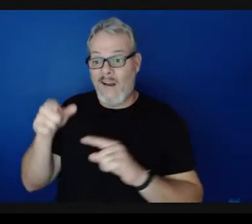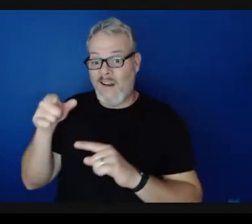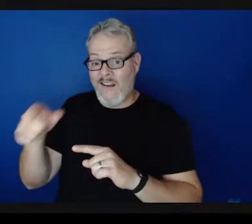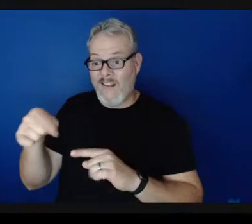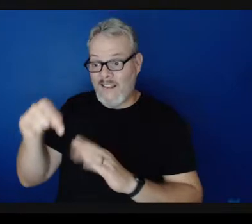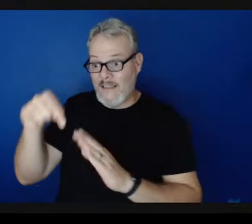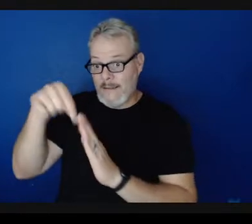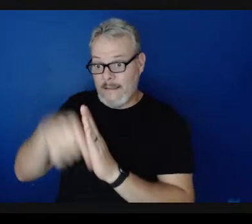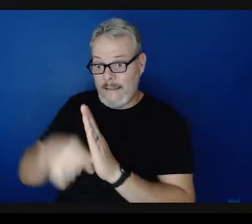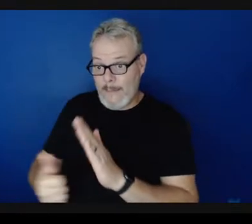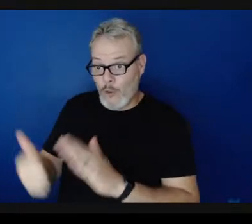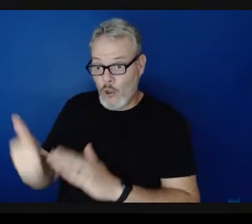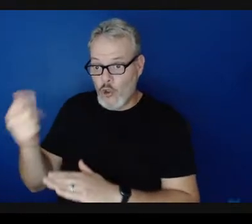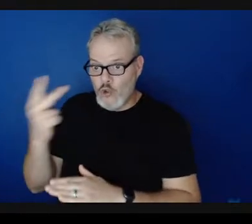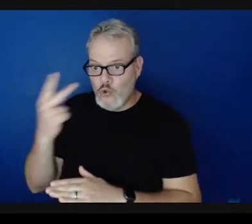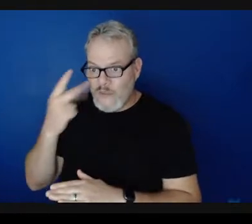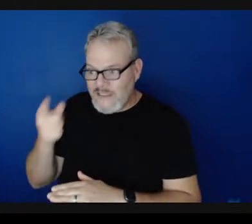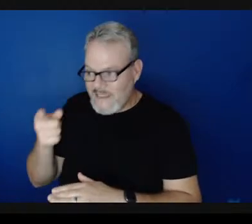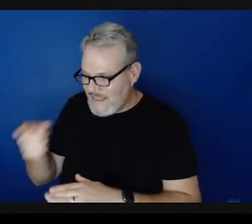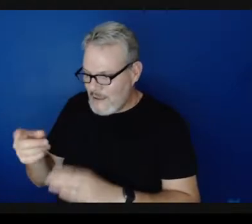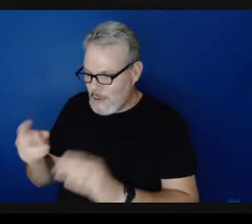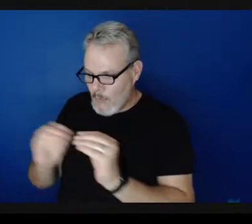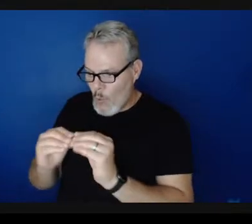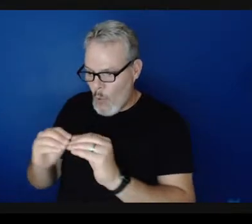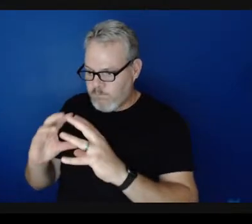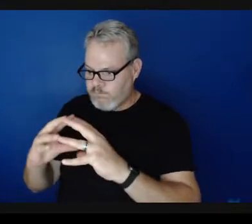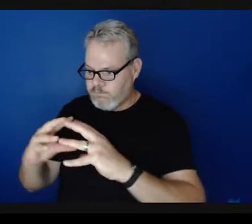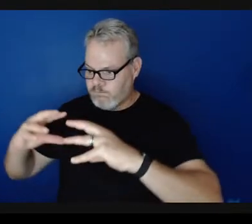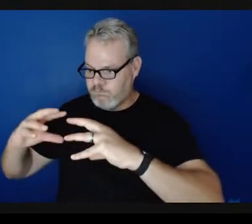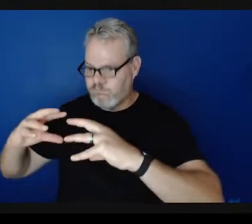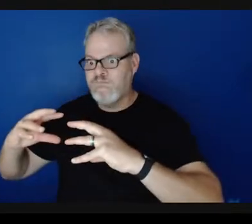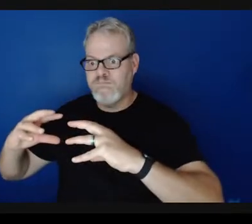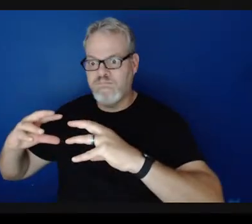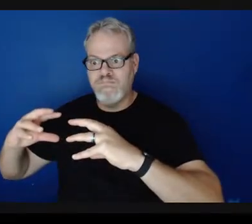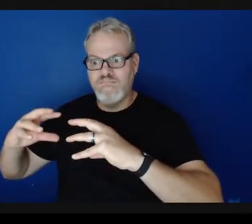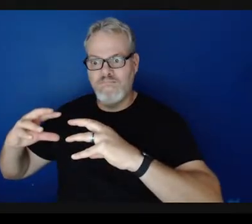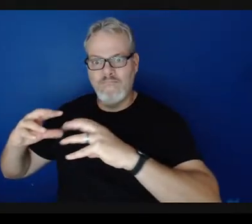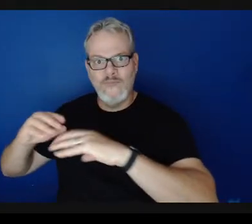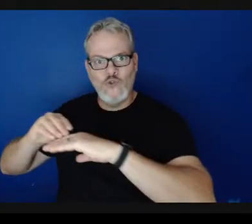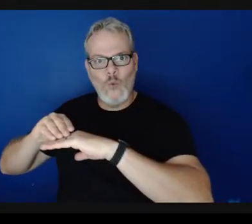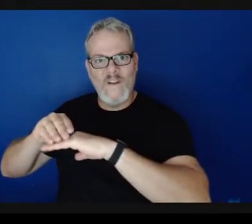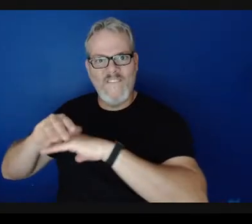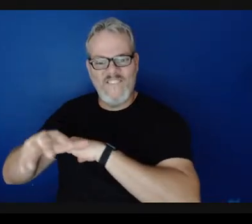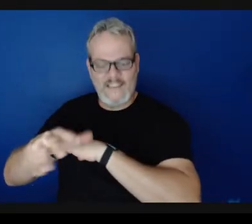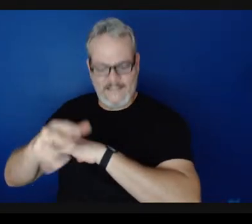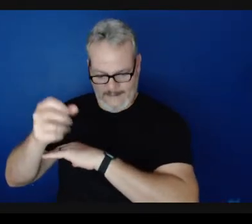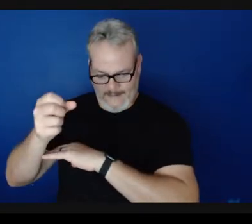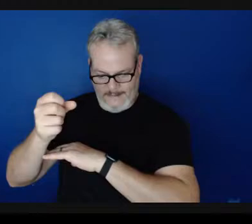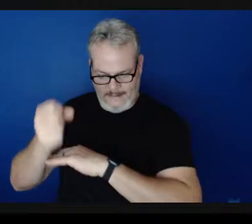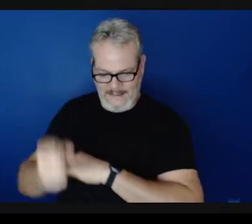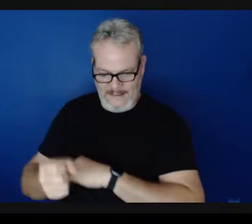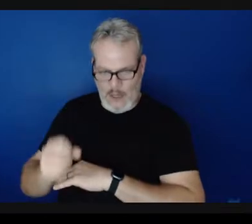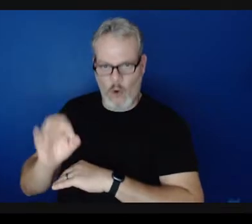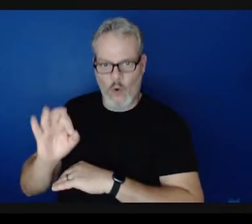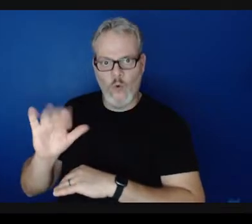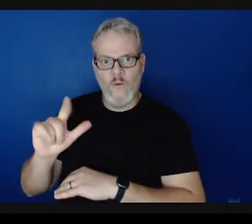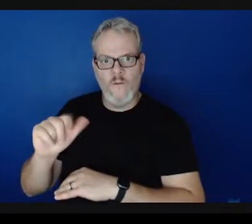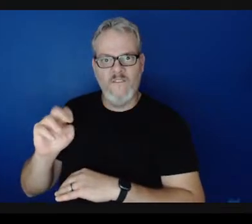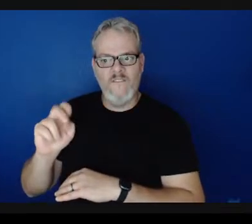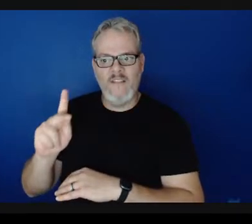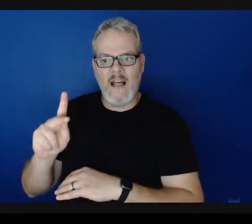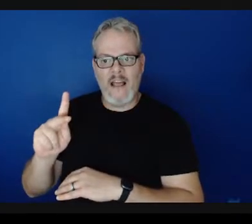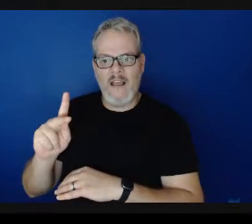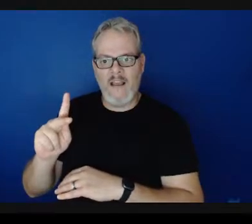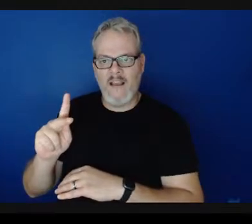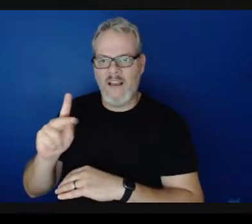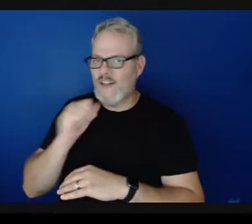body, but the effect you see is more up and down. So it affects the south flank of Kilauea there, much more so, and really no effect